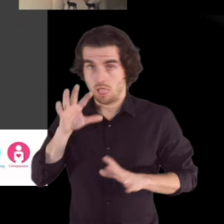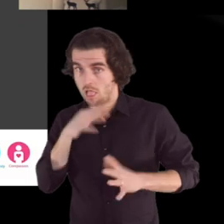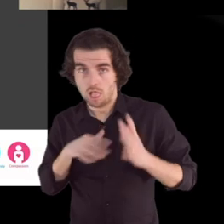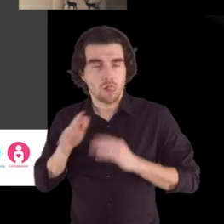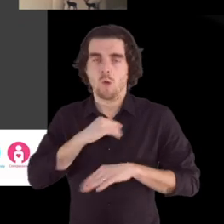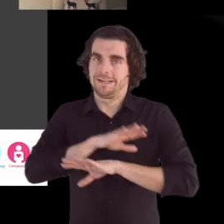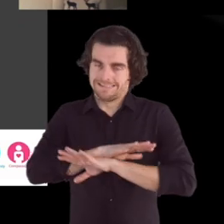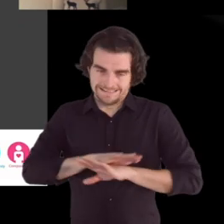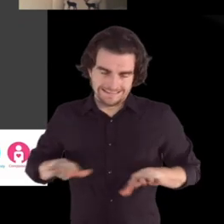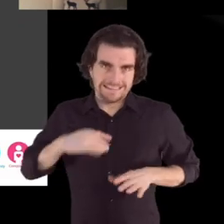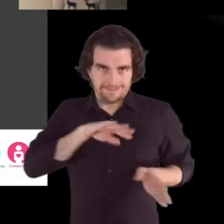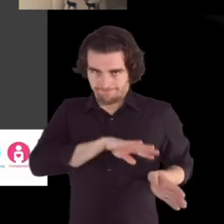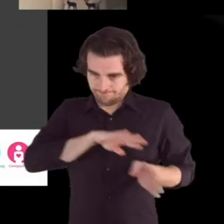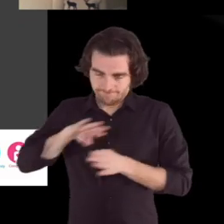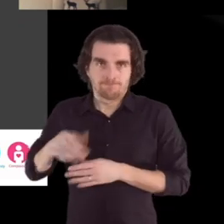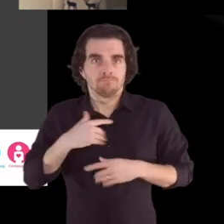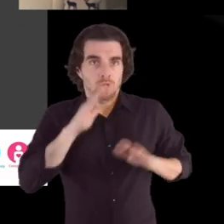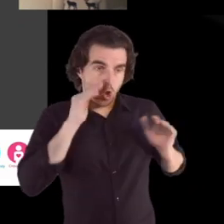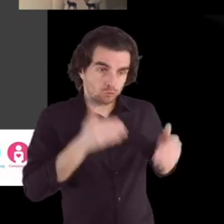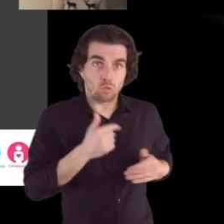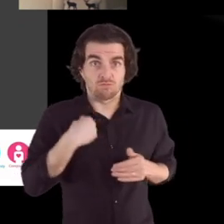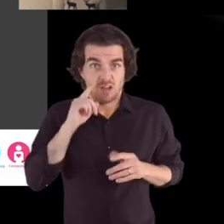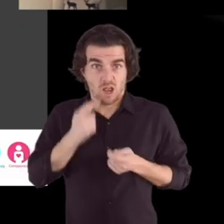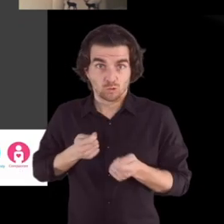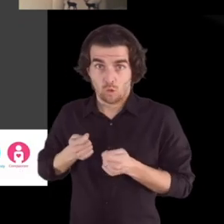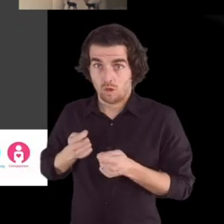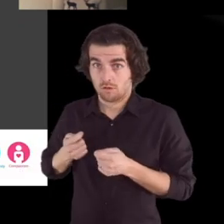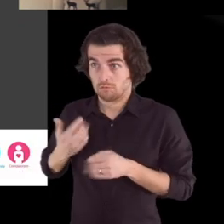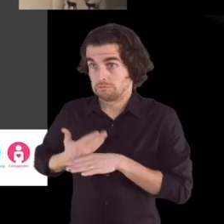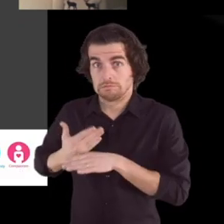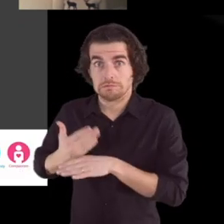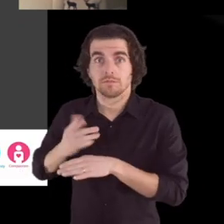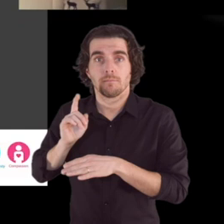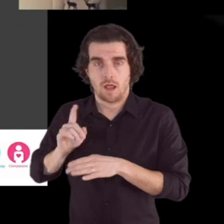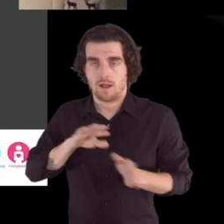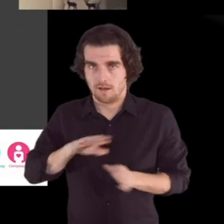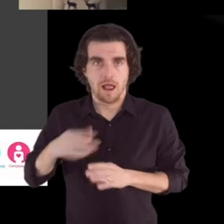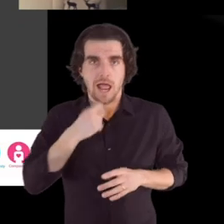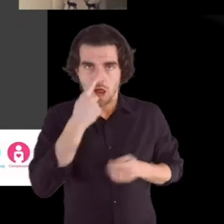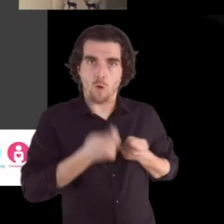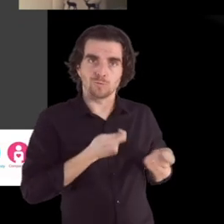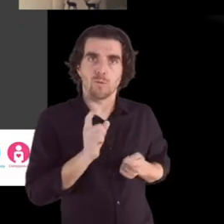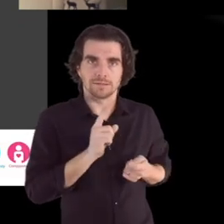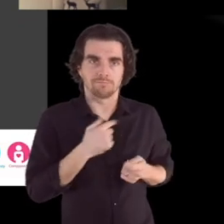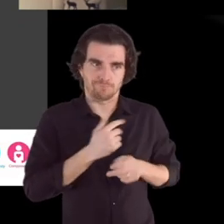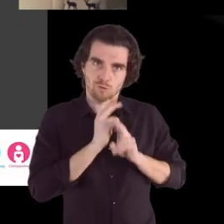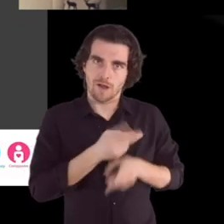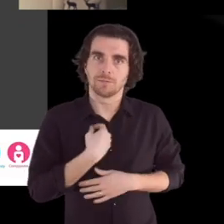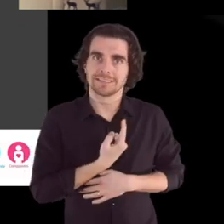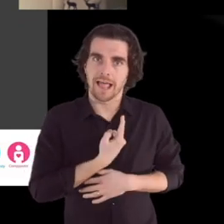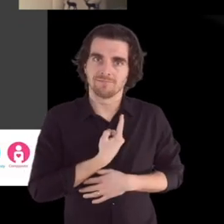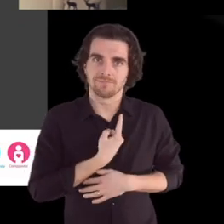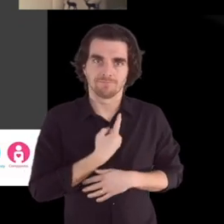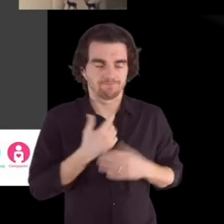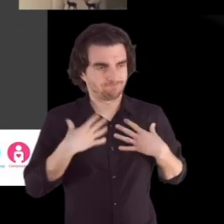that step back and focusing on, okay, what do I have control over? So, you know, I can't control how busy work is going to be, but I can control,